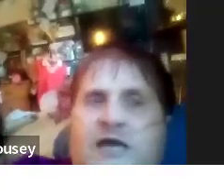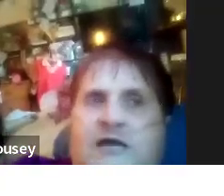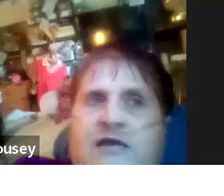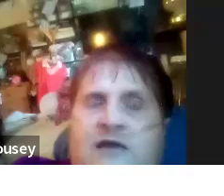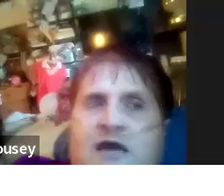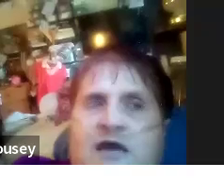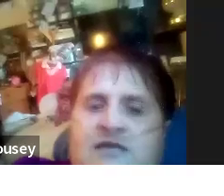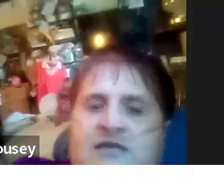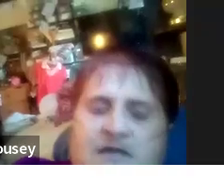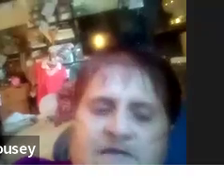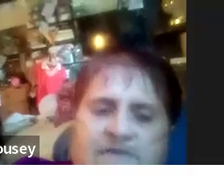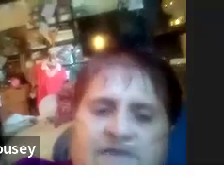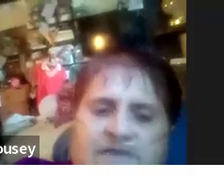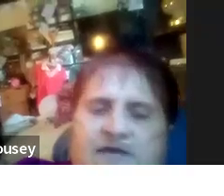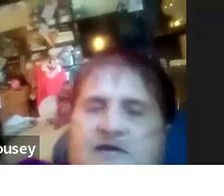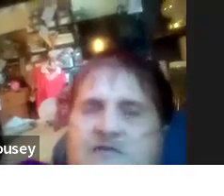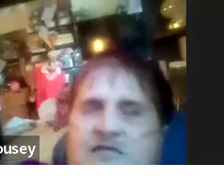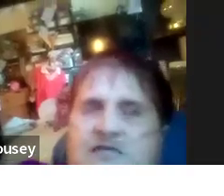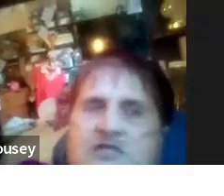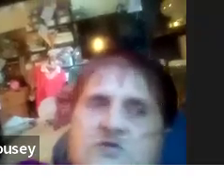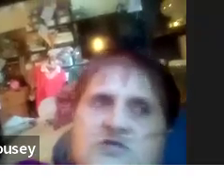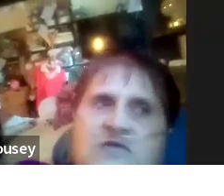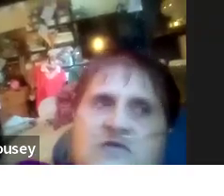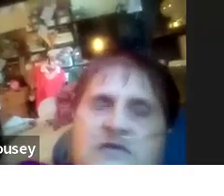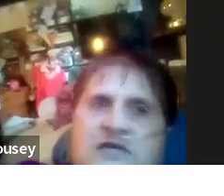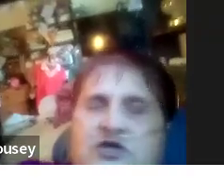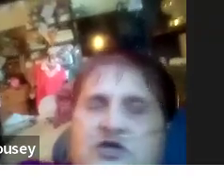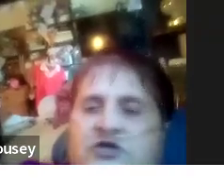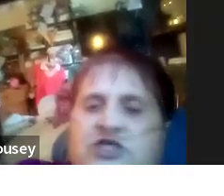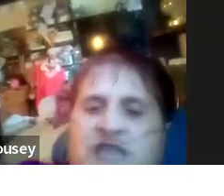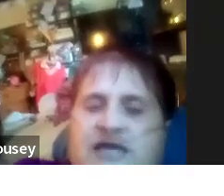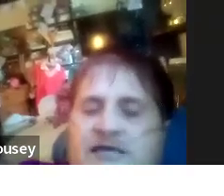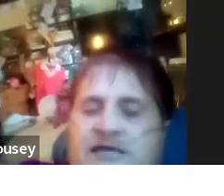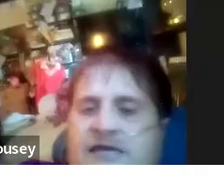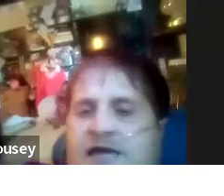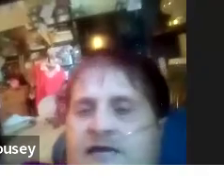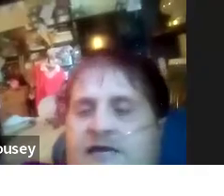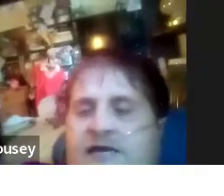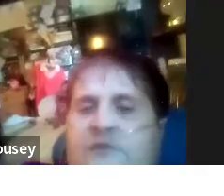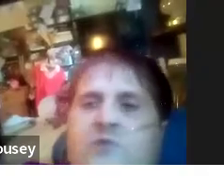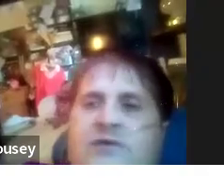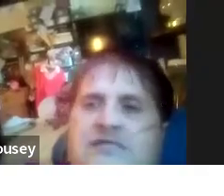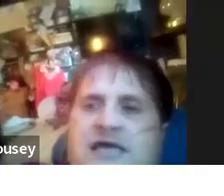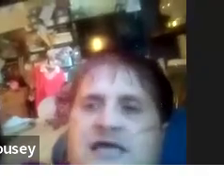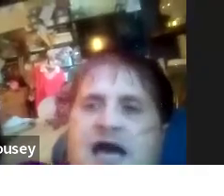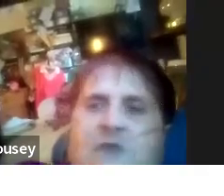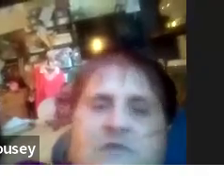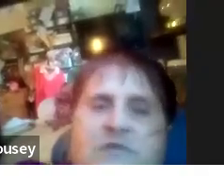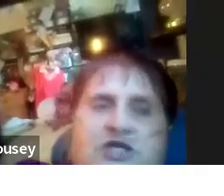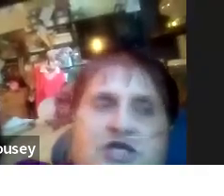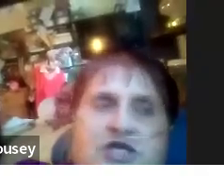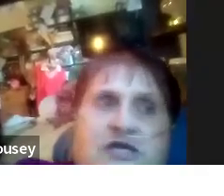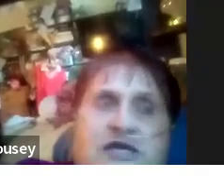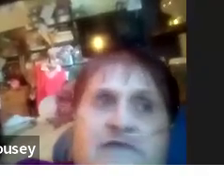forward. And I think if nothing else in these tools, that we can encourage that and a robust